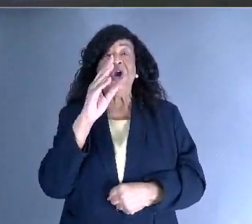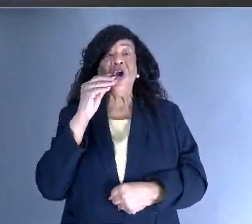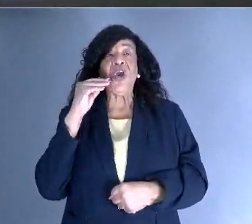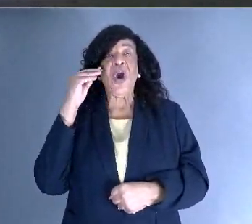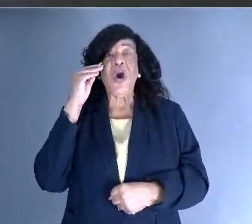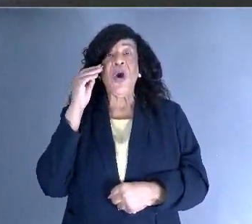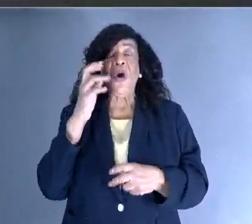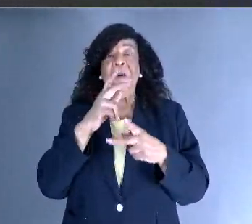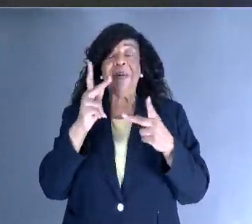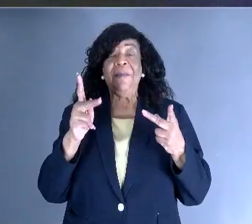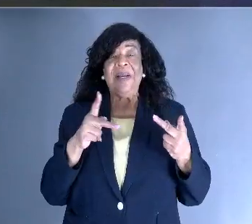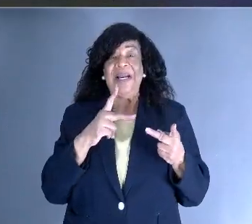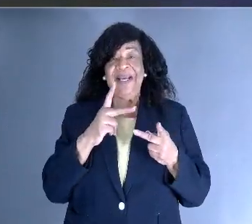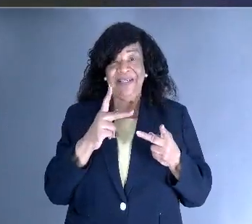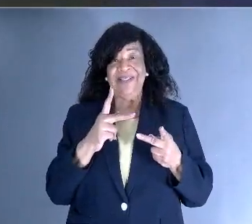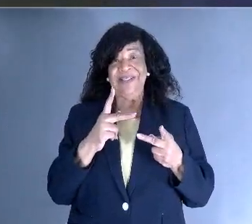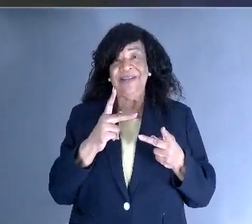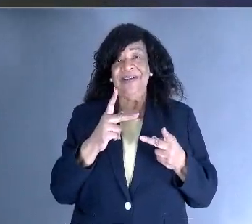as a place where you